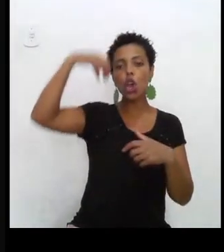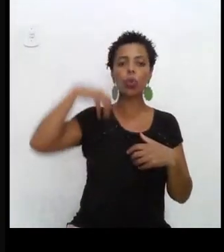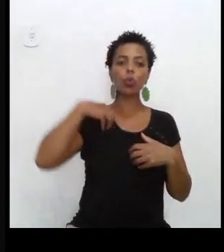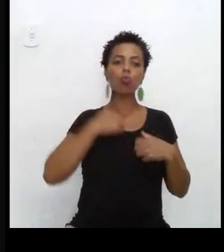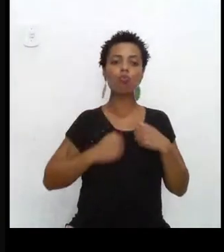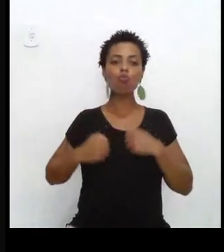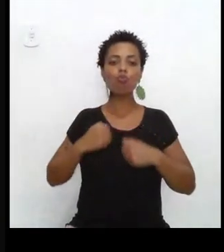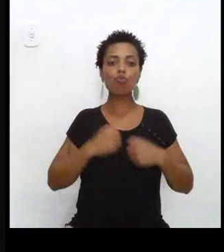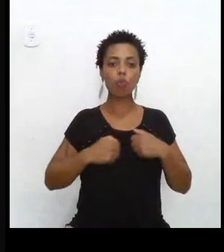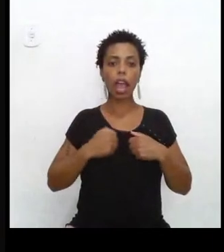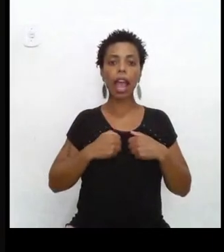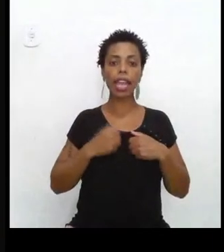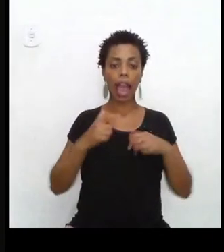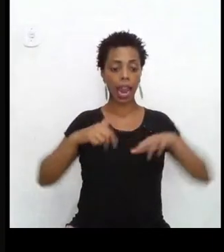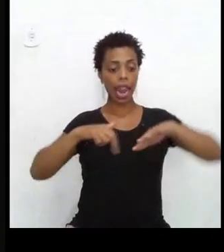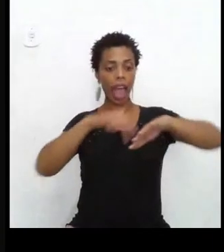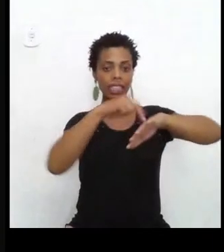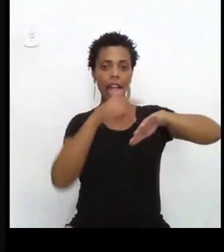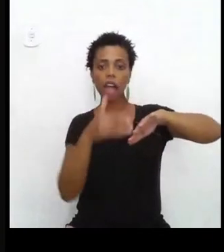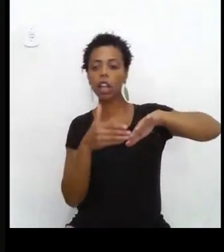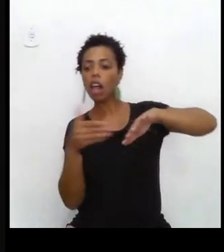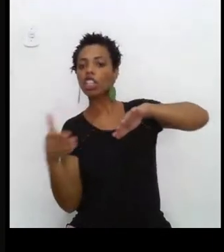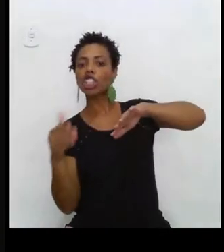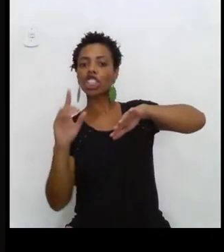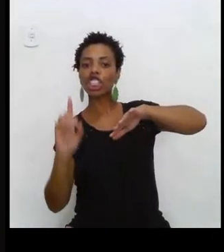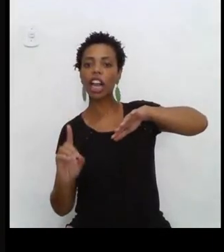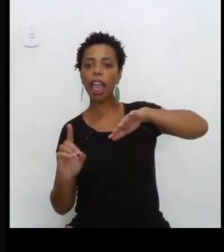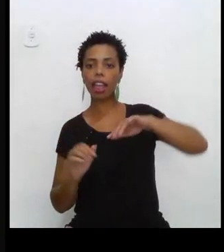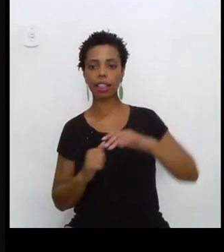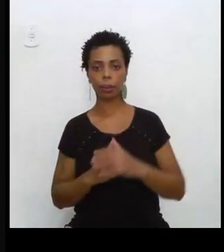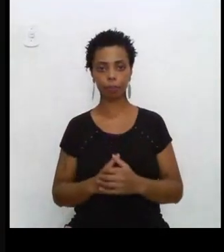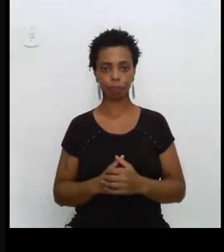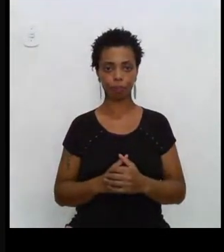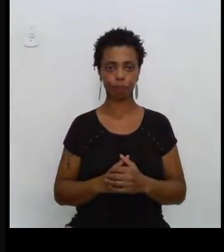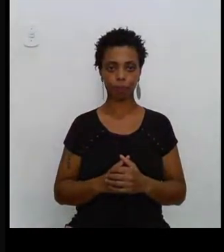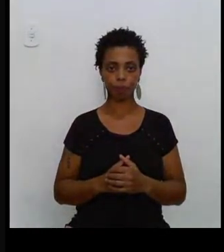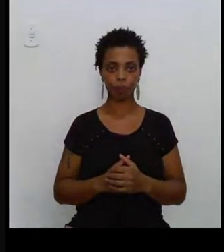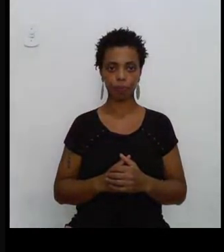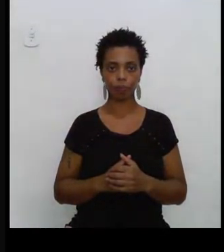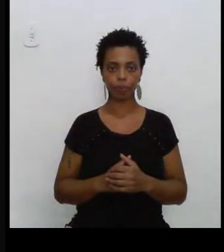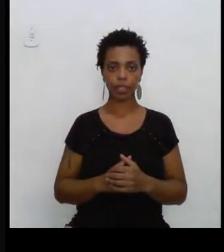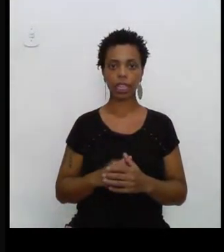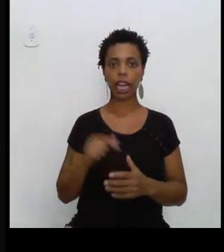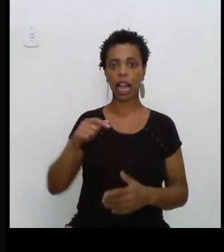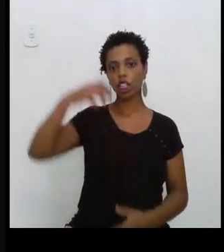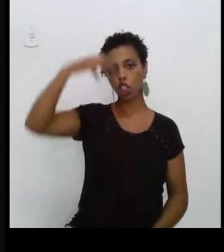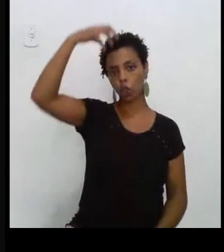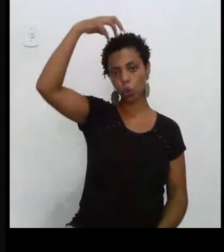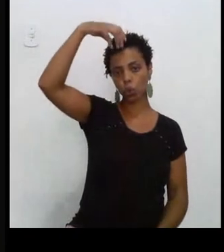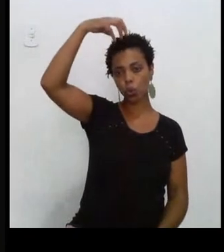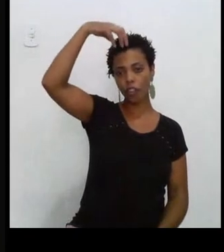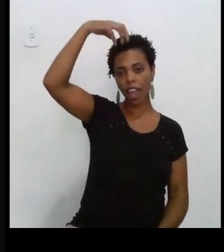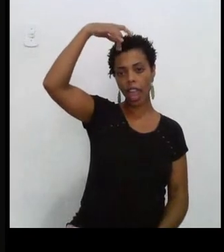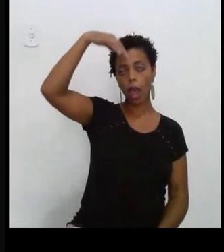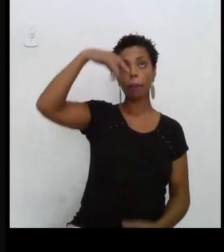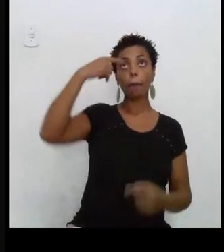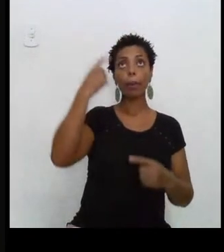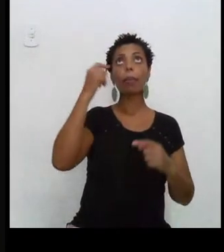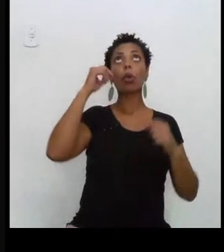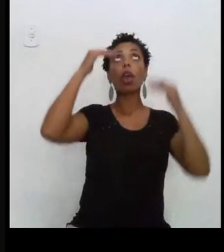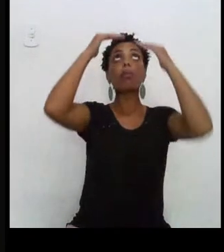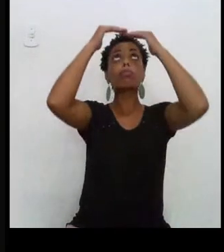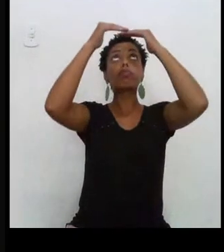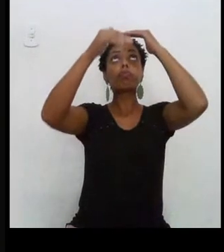a shower a classe linhas meta Charlie only know you love her